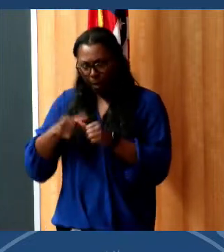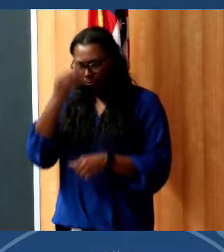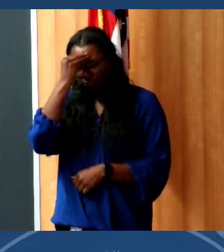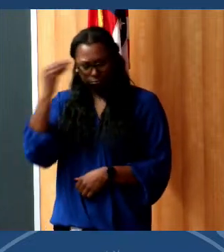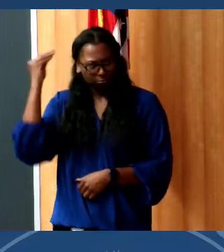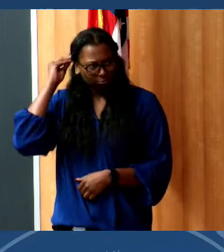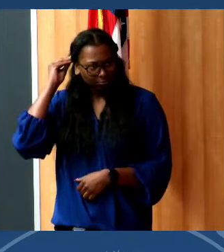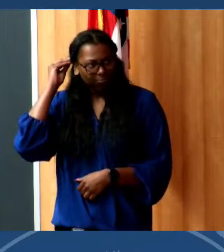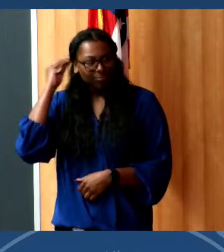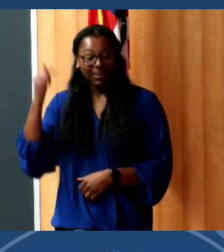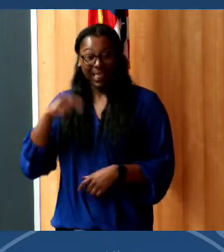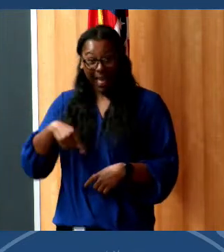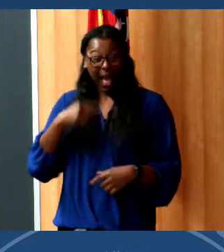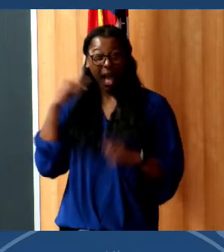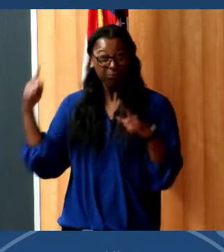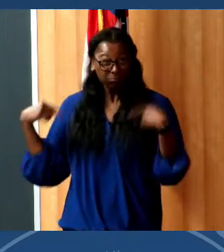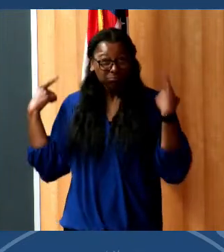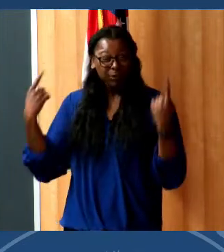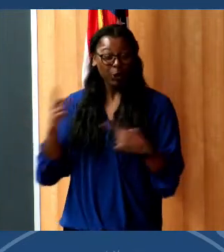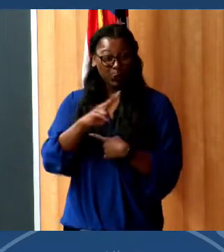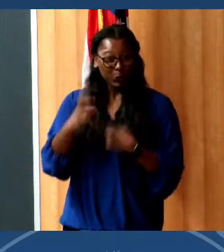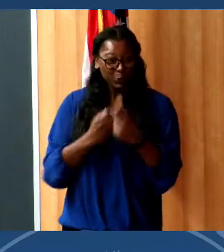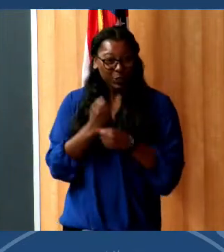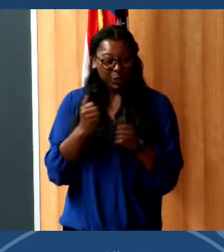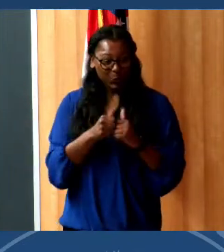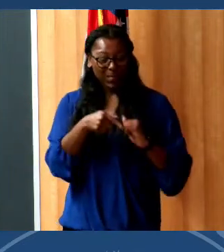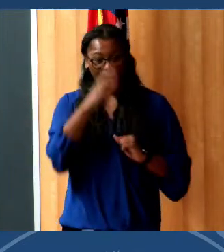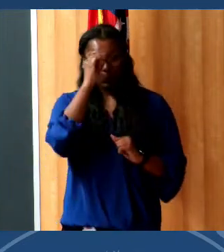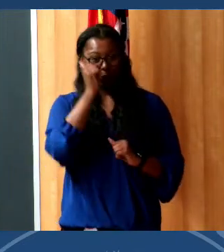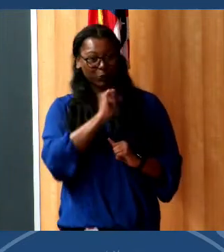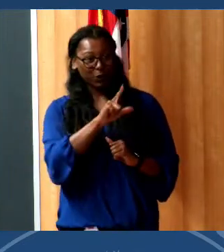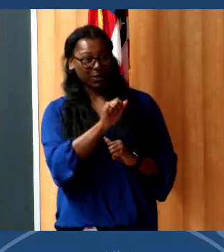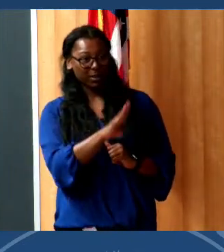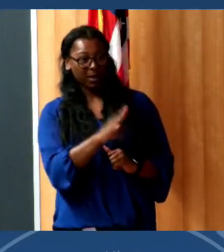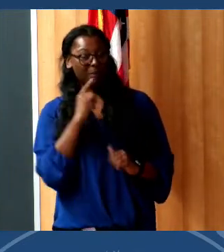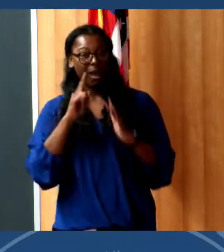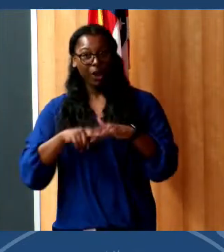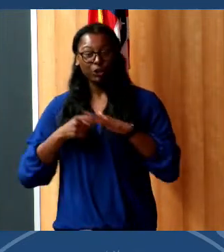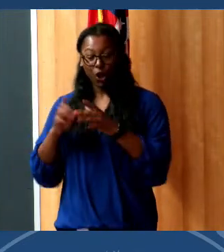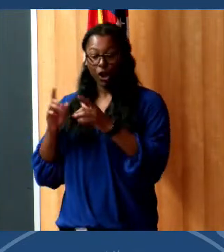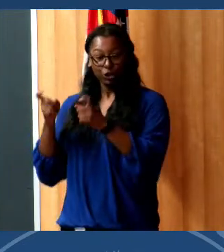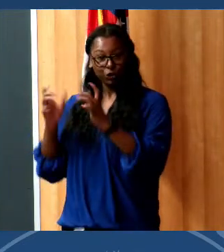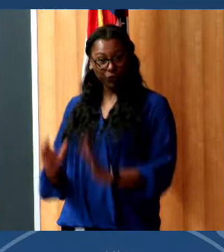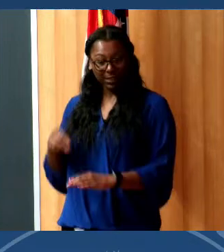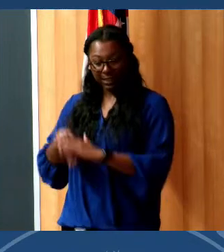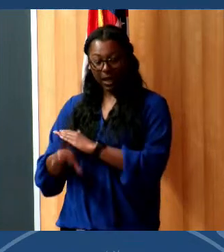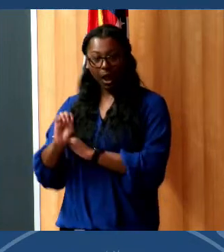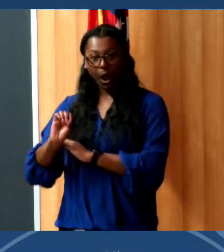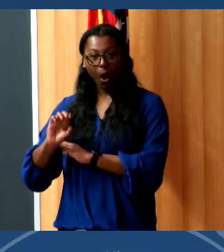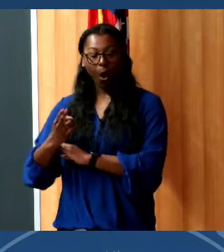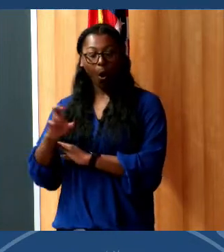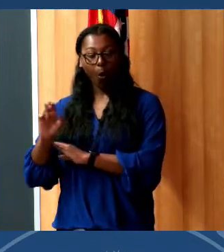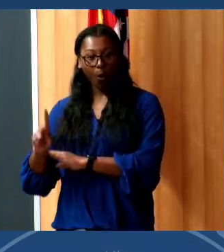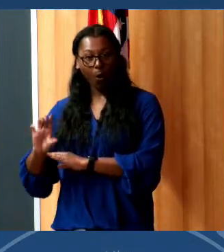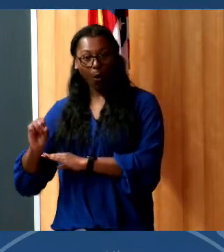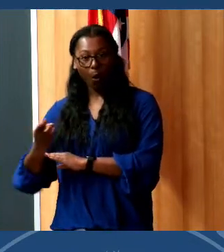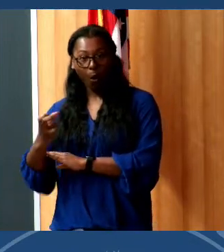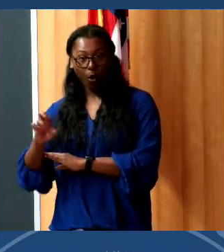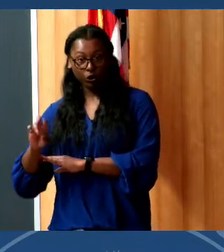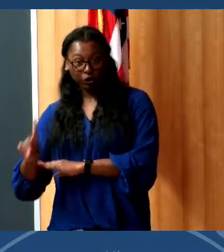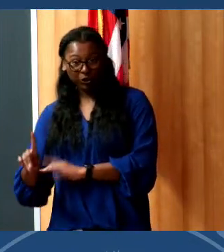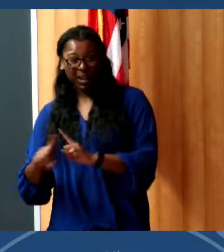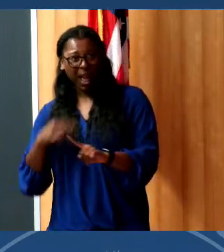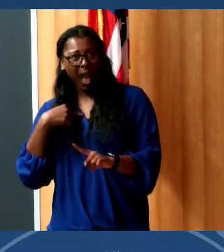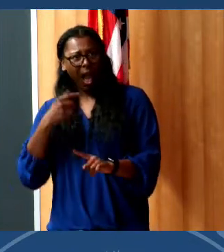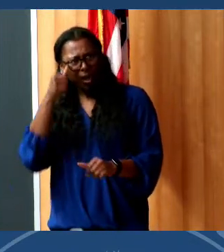Boys and Girls Club for 22 years, started as a director down in Oak Orchard, and just saw a boy the other day, he's 26 years old,